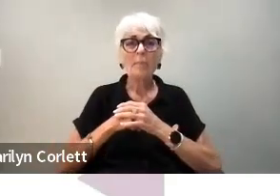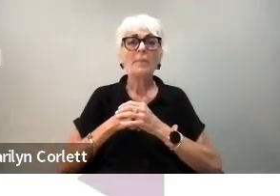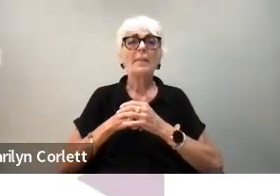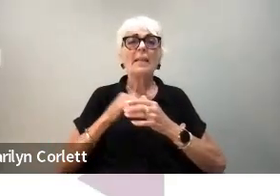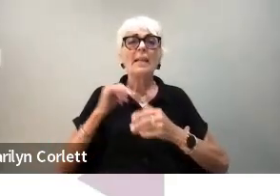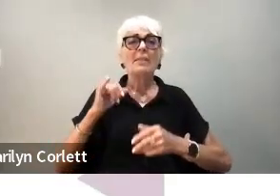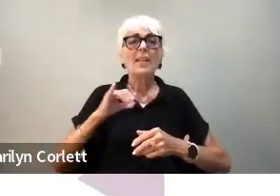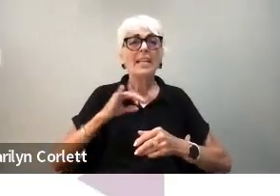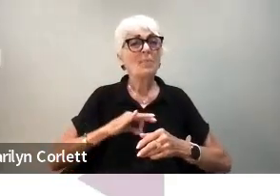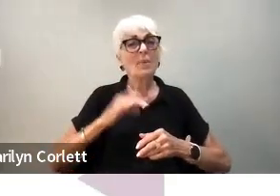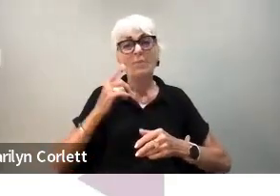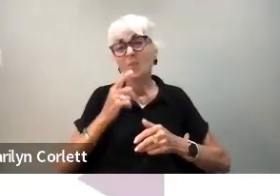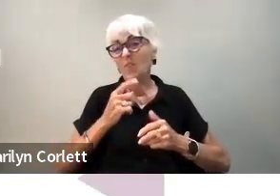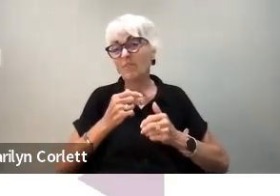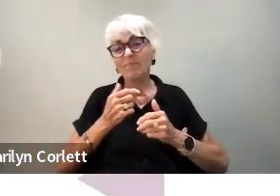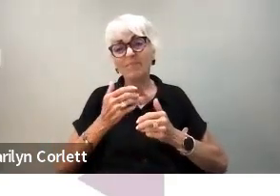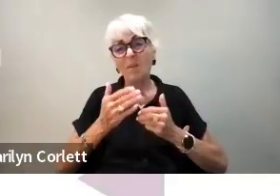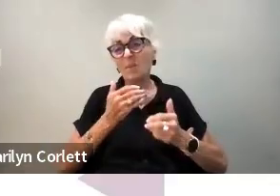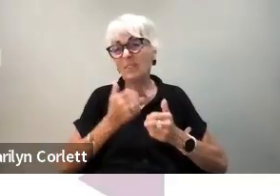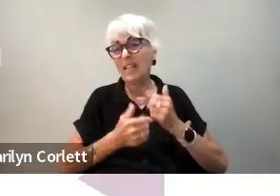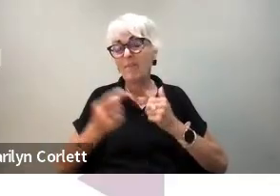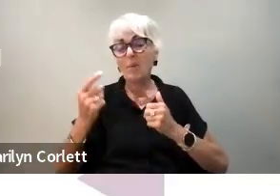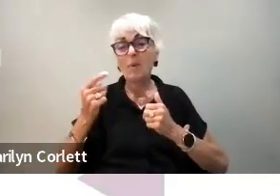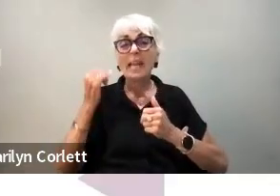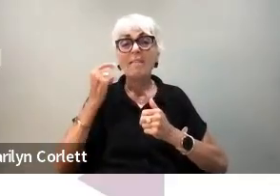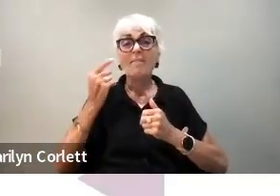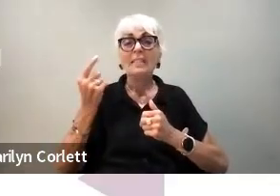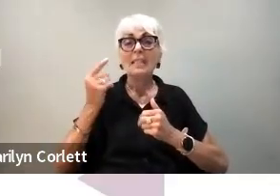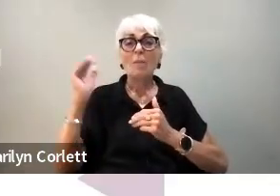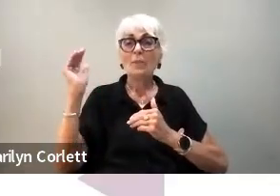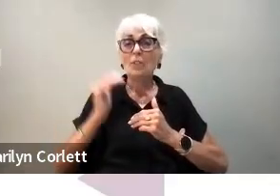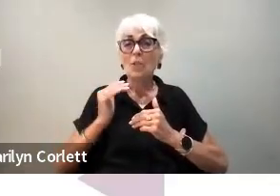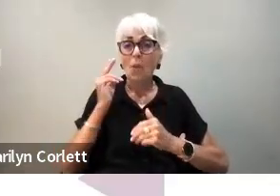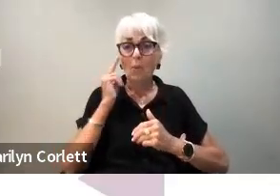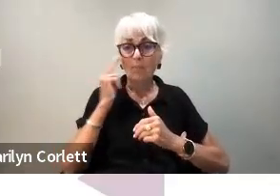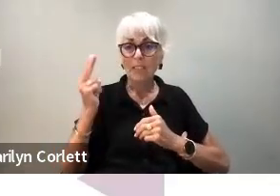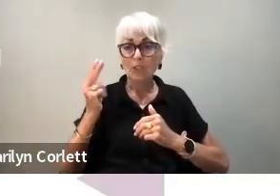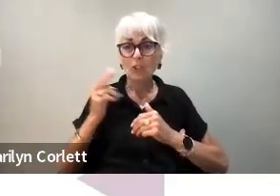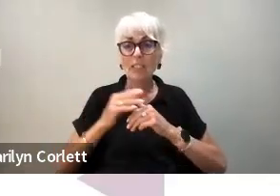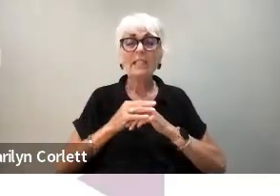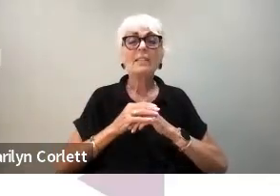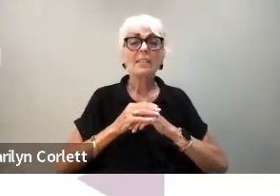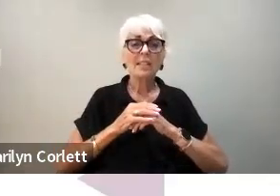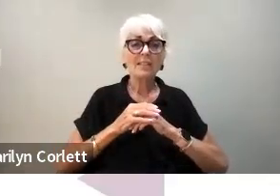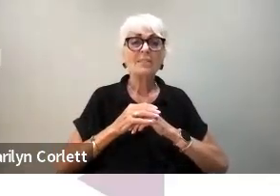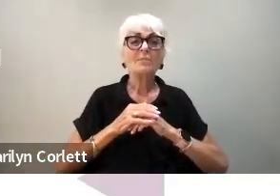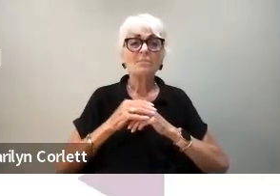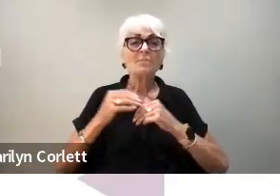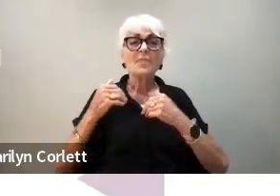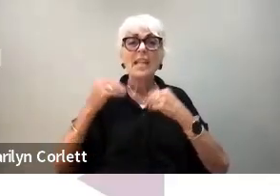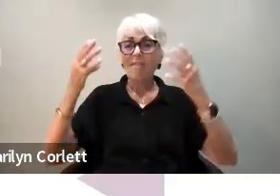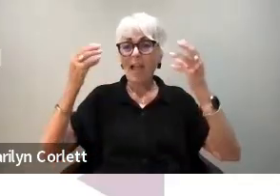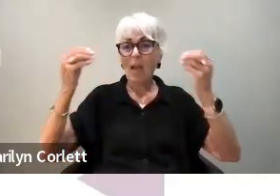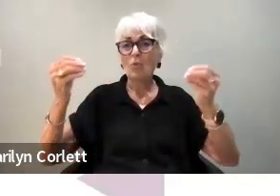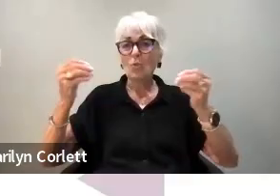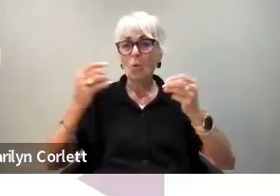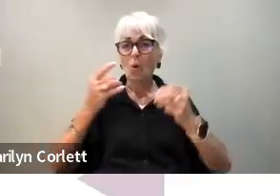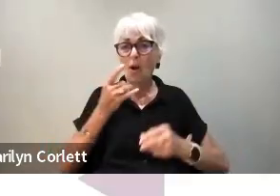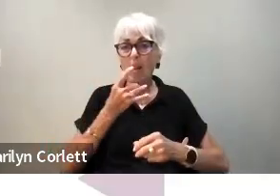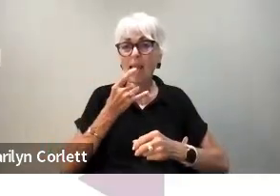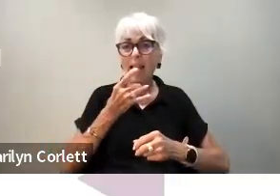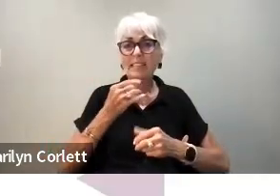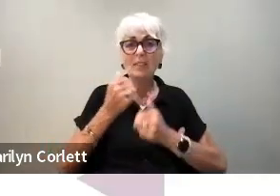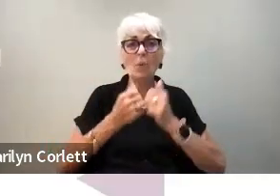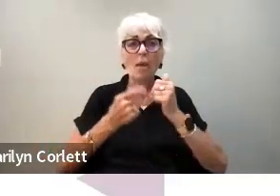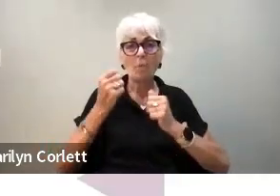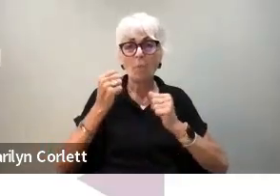beneficial for pretty much everyone. But if someone's low vision, um, to have the outdoor lights on so that